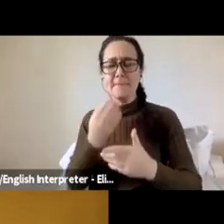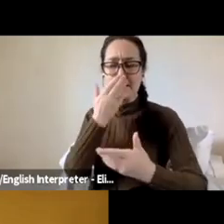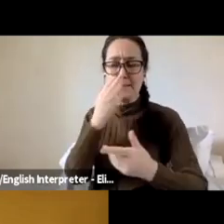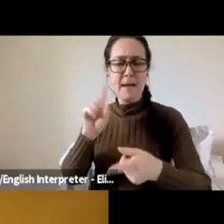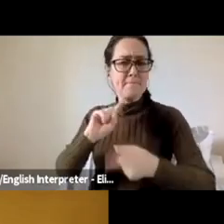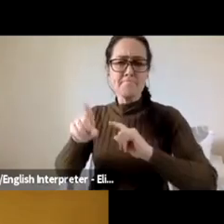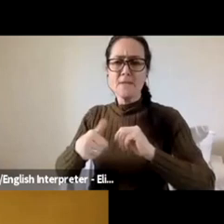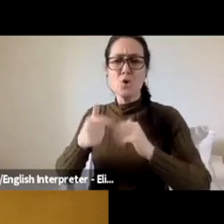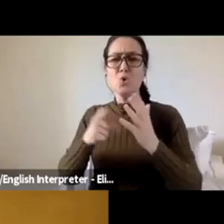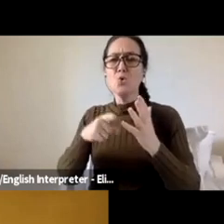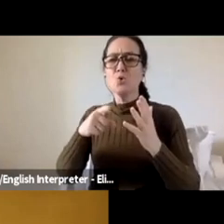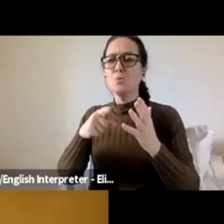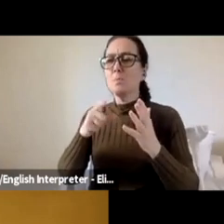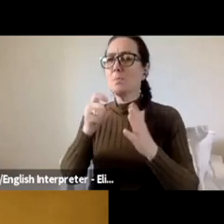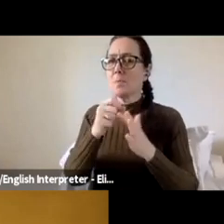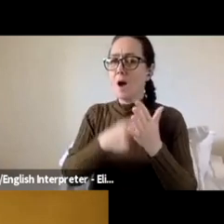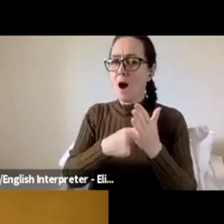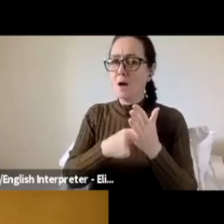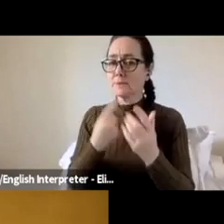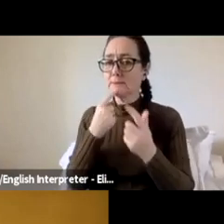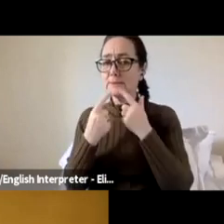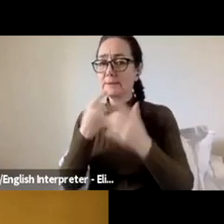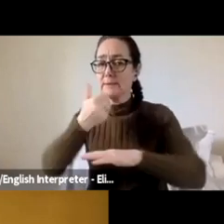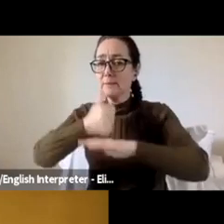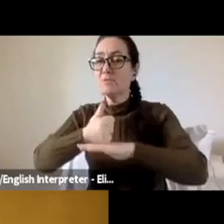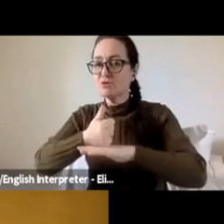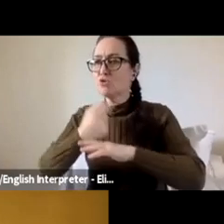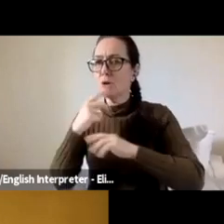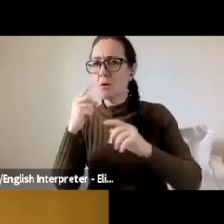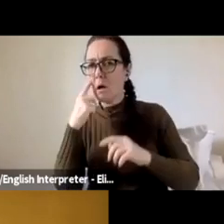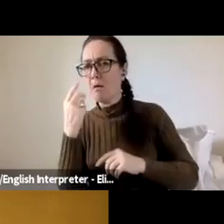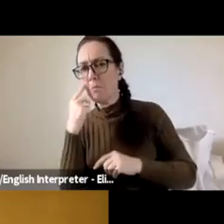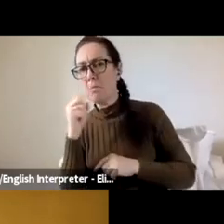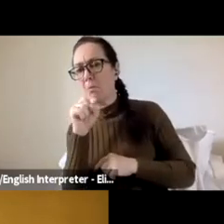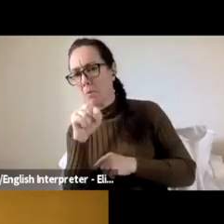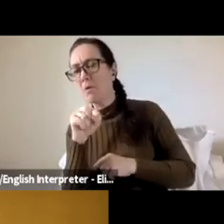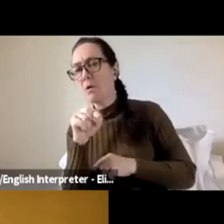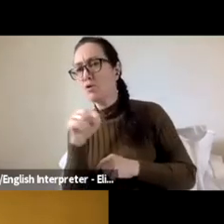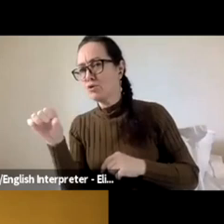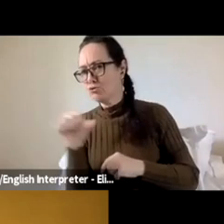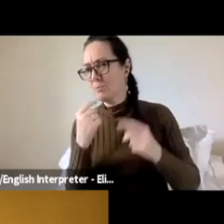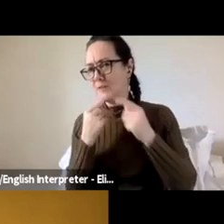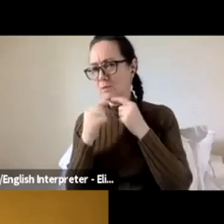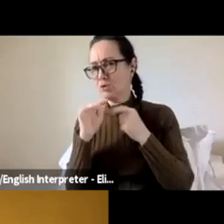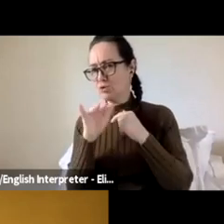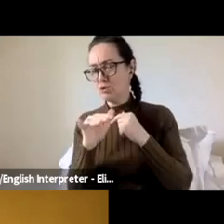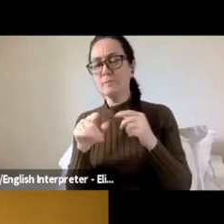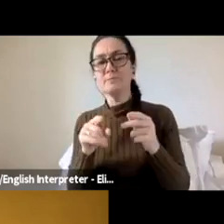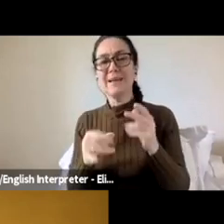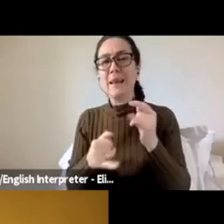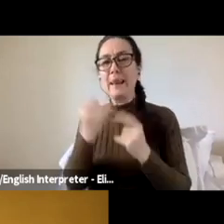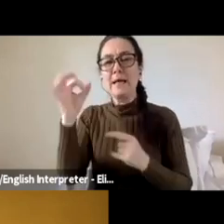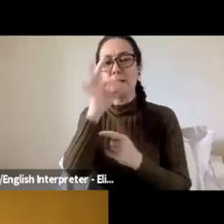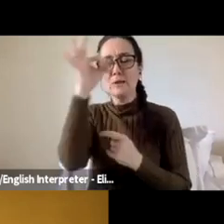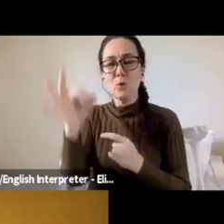So Uganda would be in there, and you could take a look at some of the information there. And then we've got one last question from